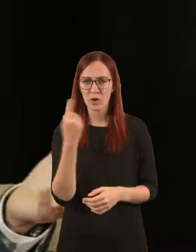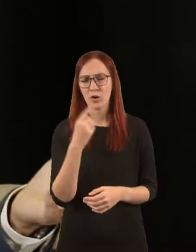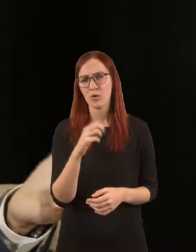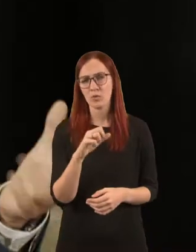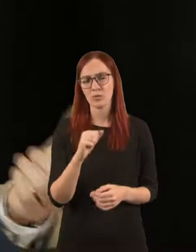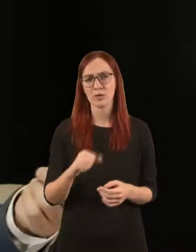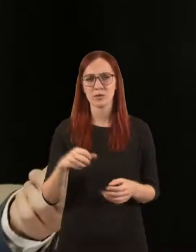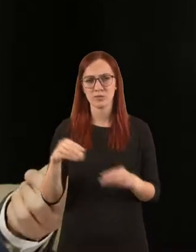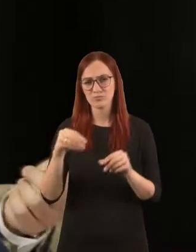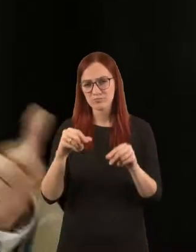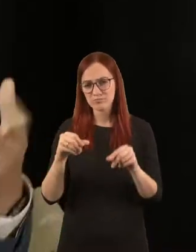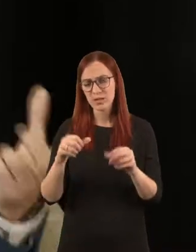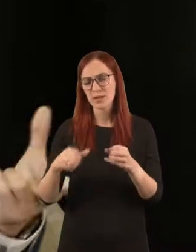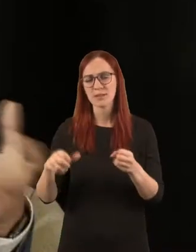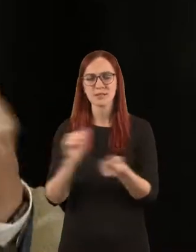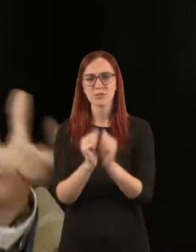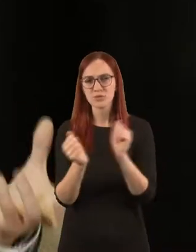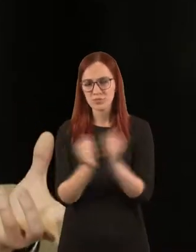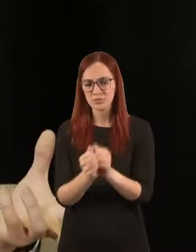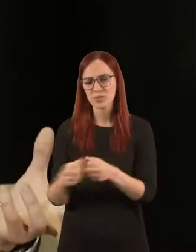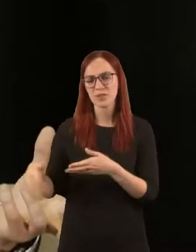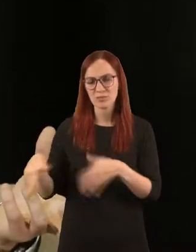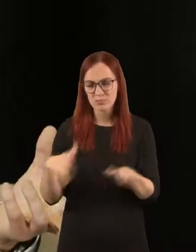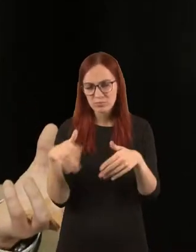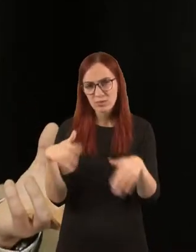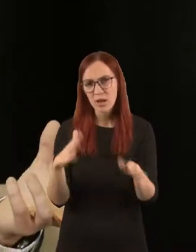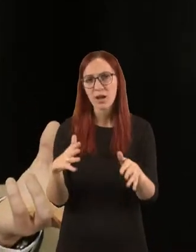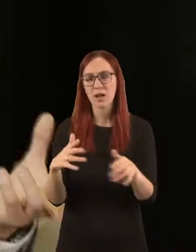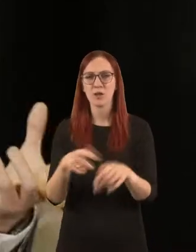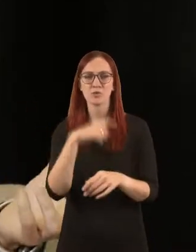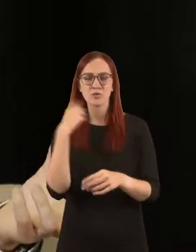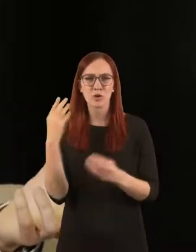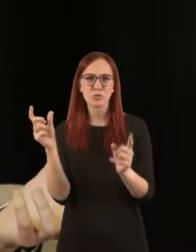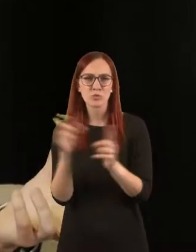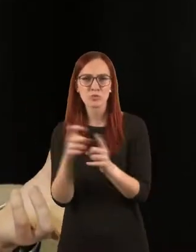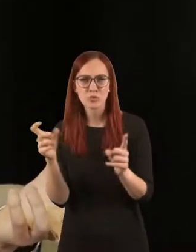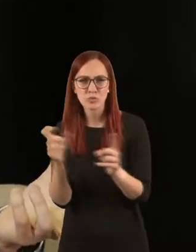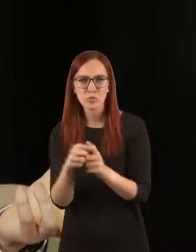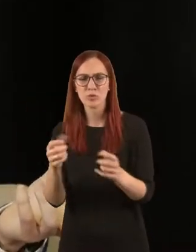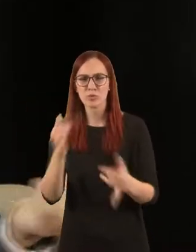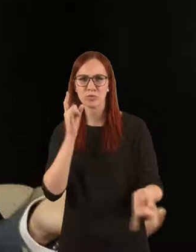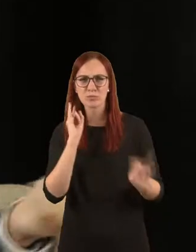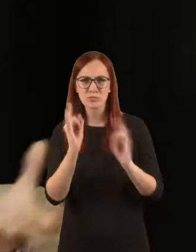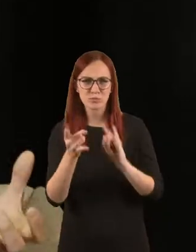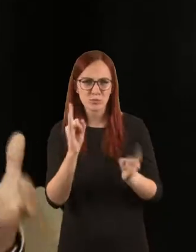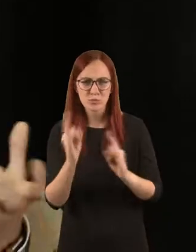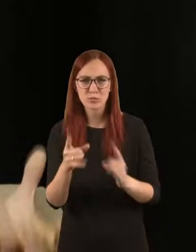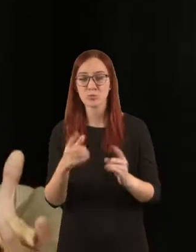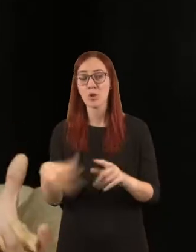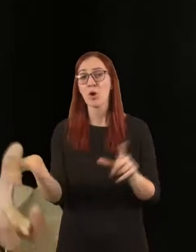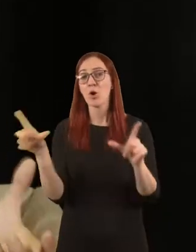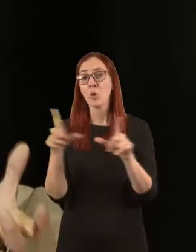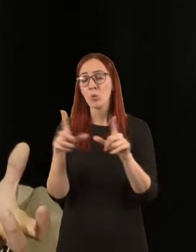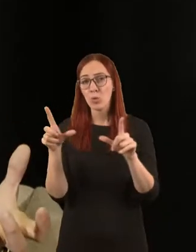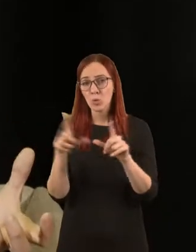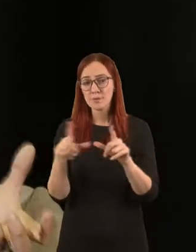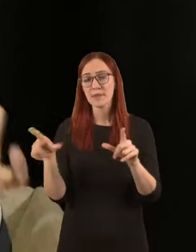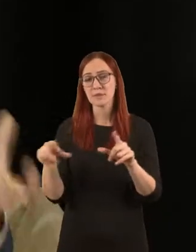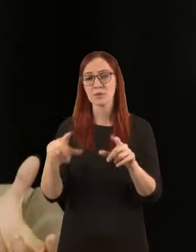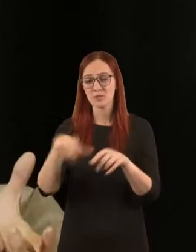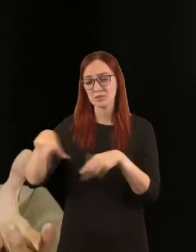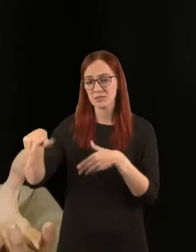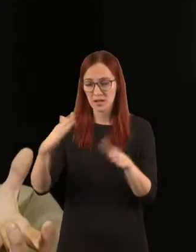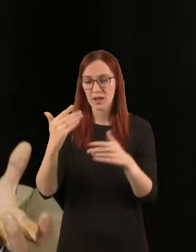level 5, but we are the country that has the most gravel roads. And not